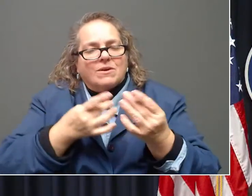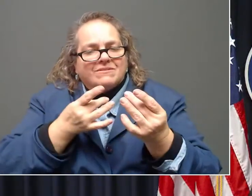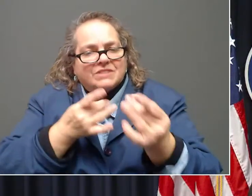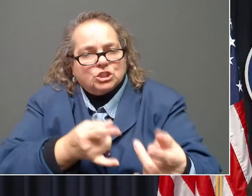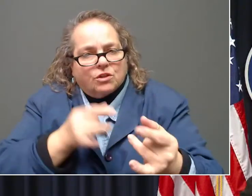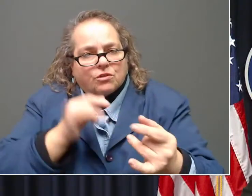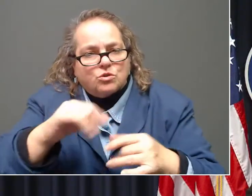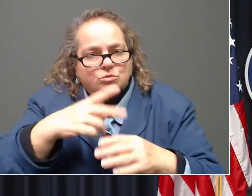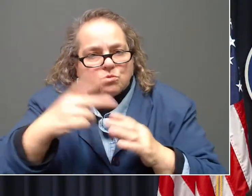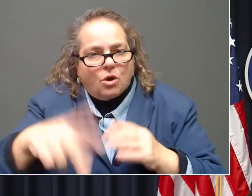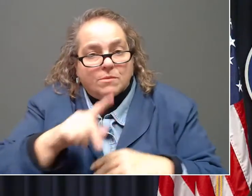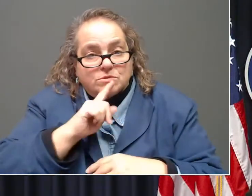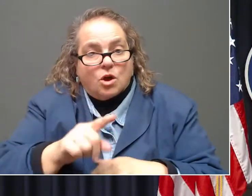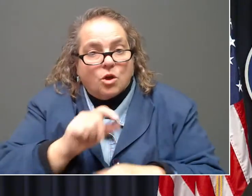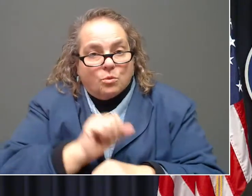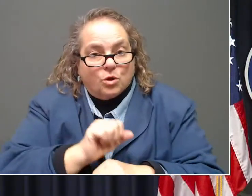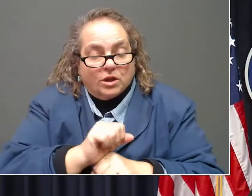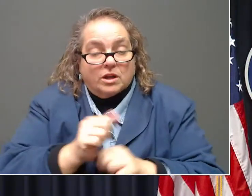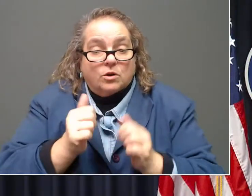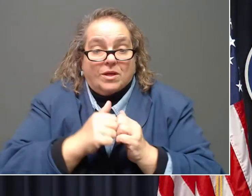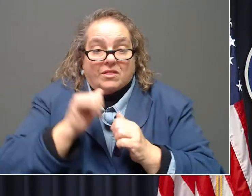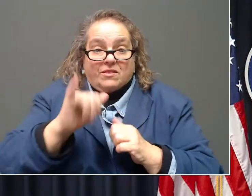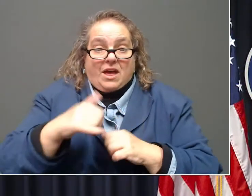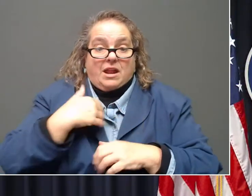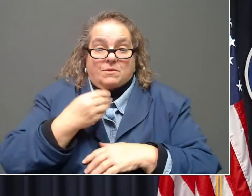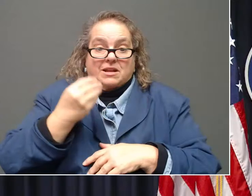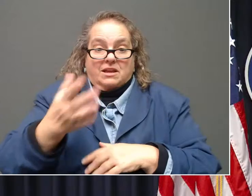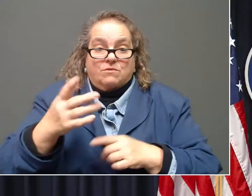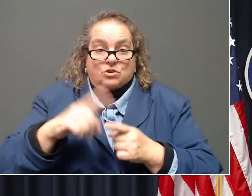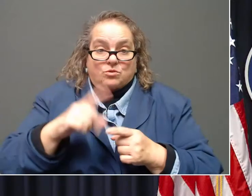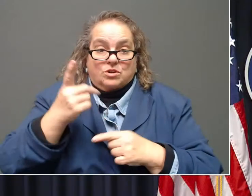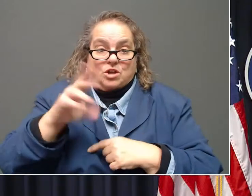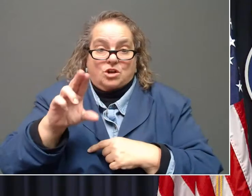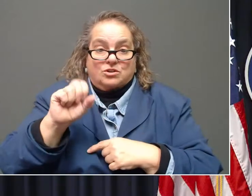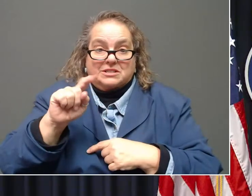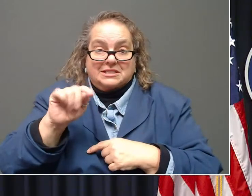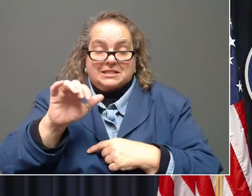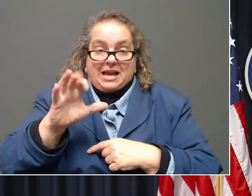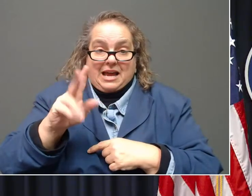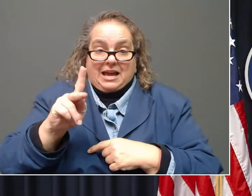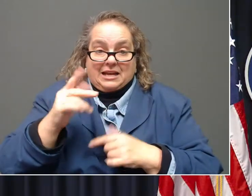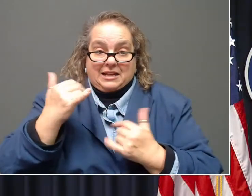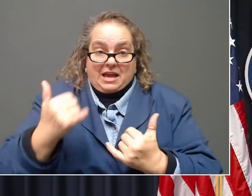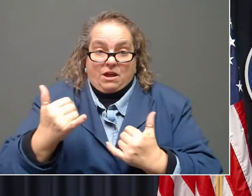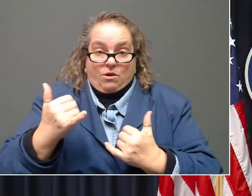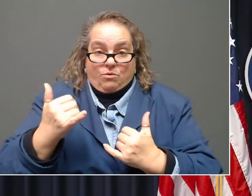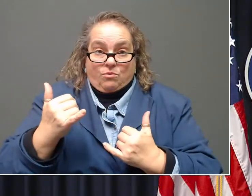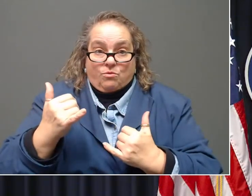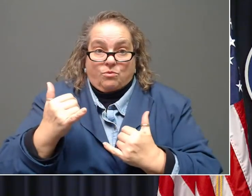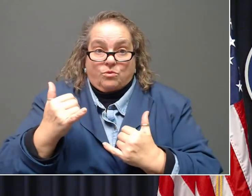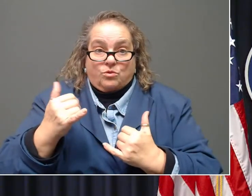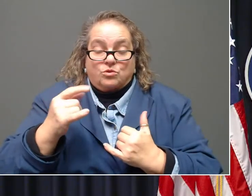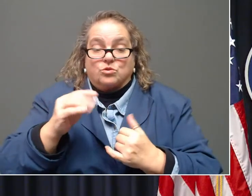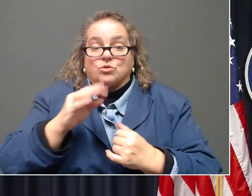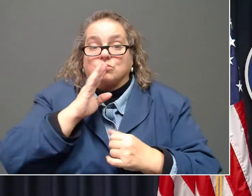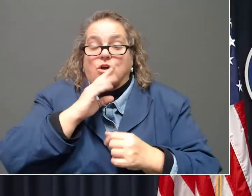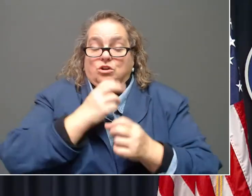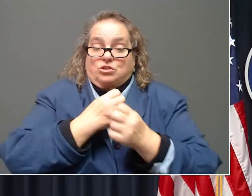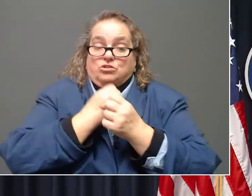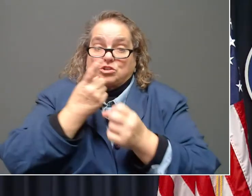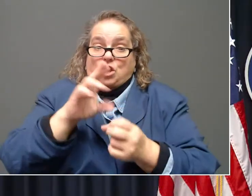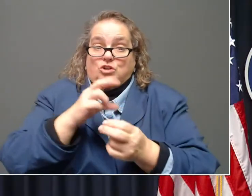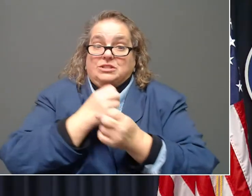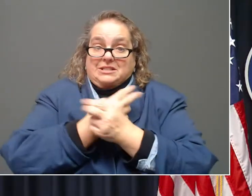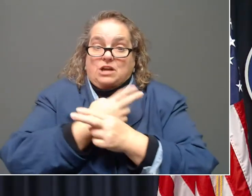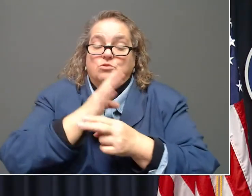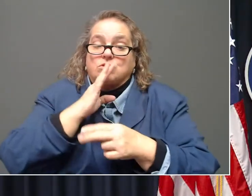have the federal program through the VAs and their Bureau of Prisons, and we're going to have the federal pharmacy program